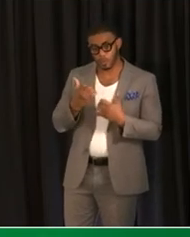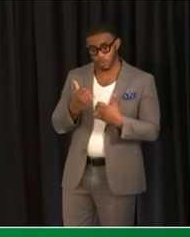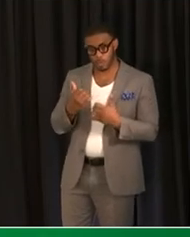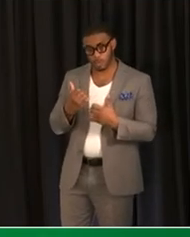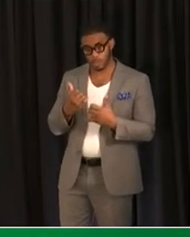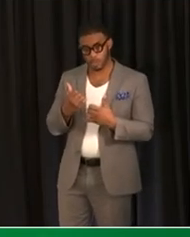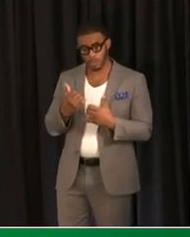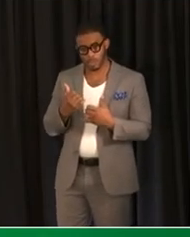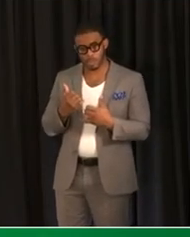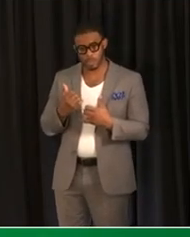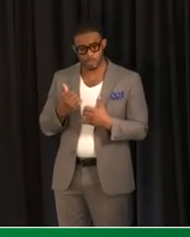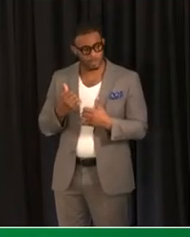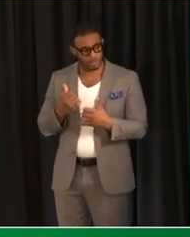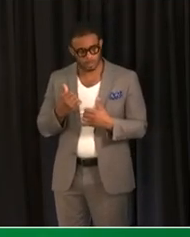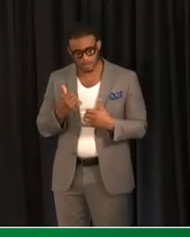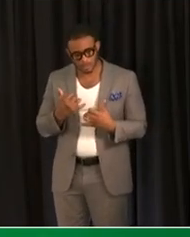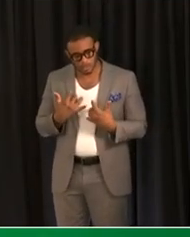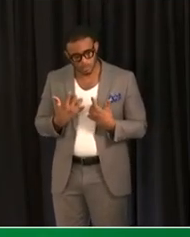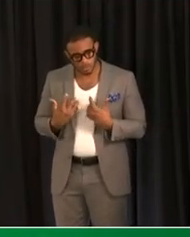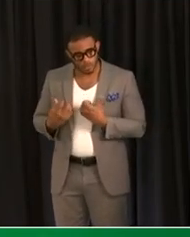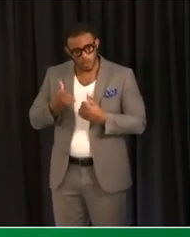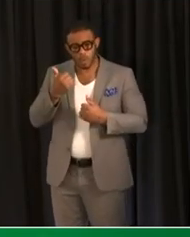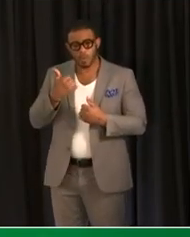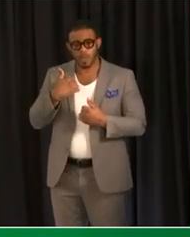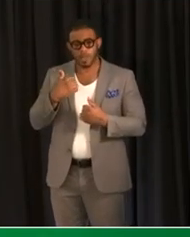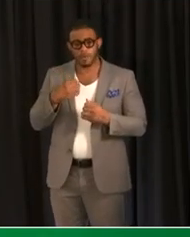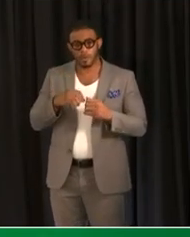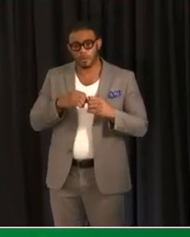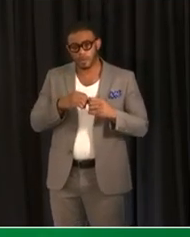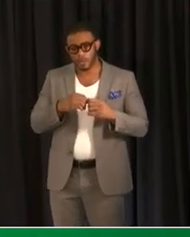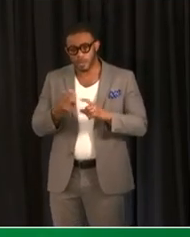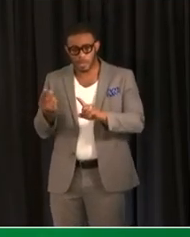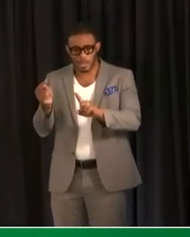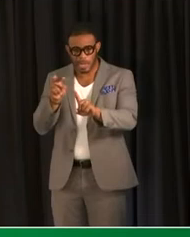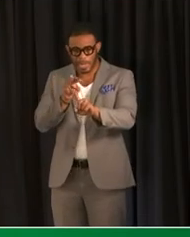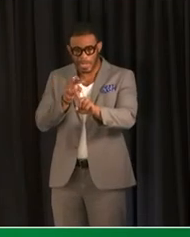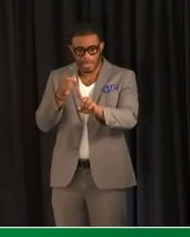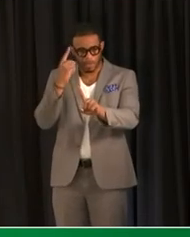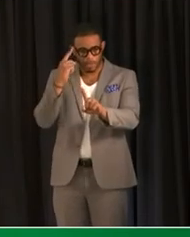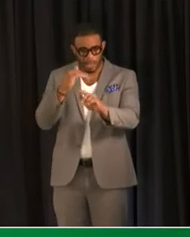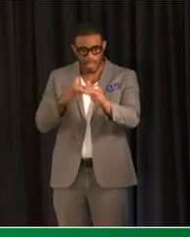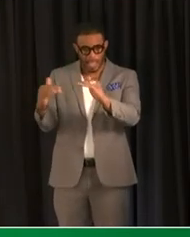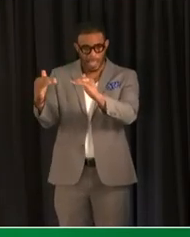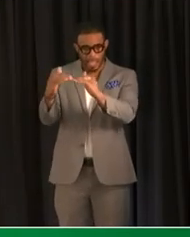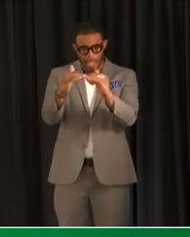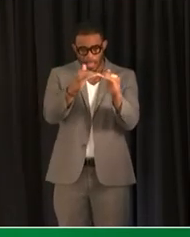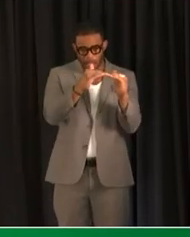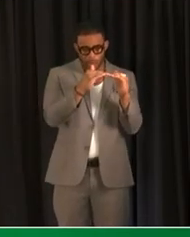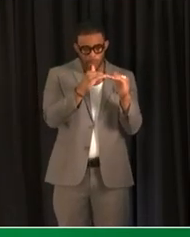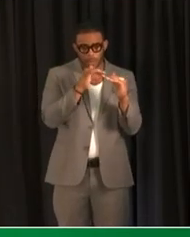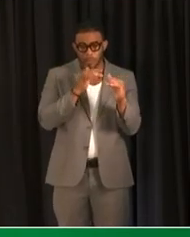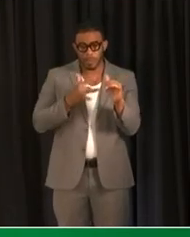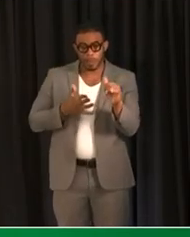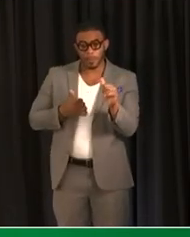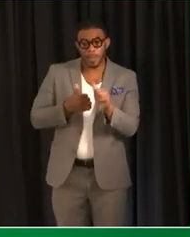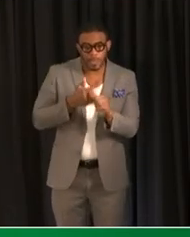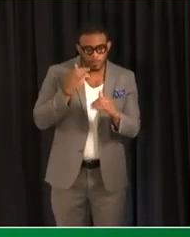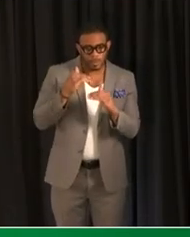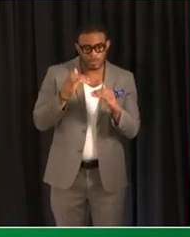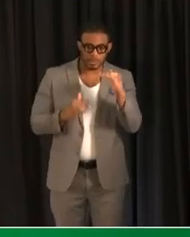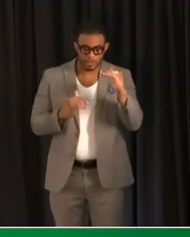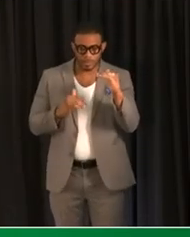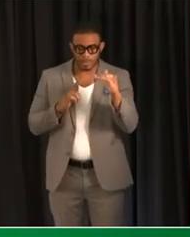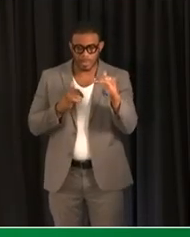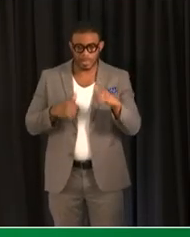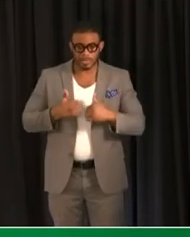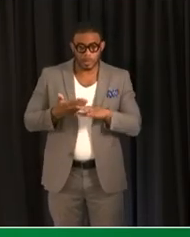really we want to come out of this stronger, and we want that growth to have a lens of equity so that we make up for the disparities that existed